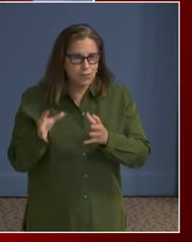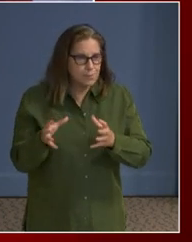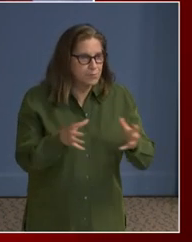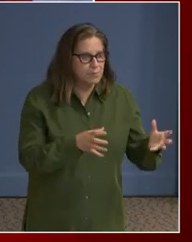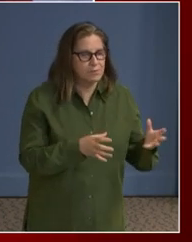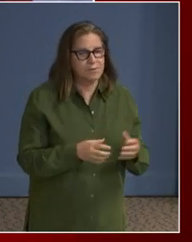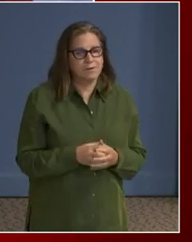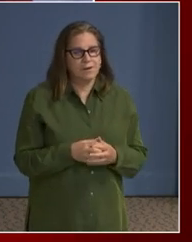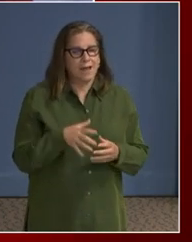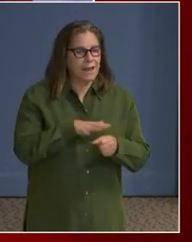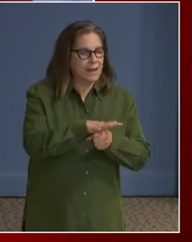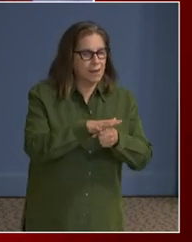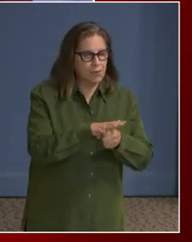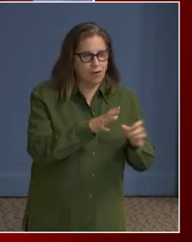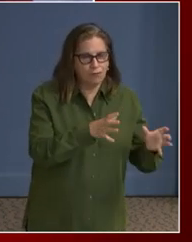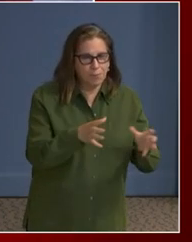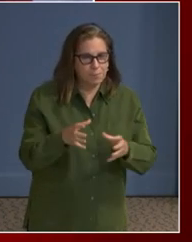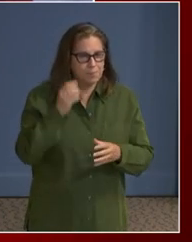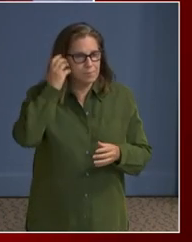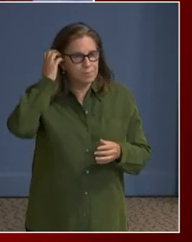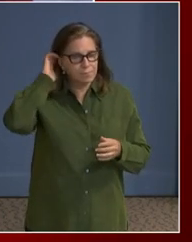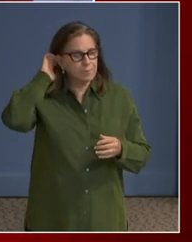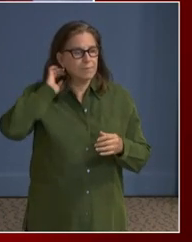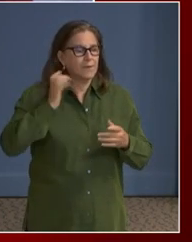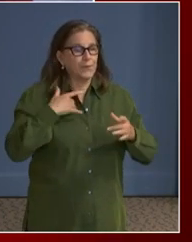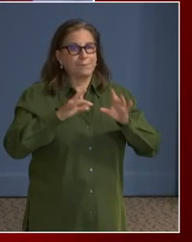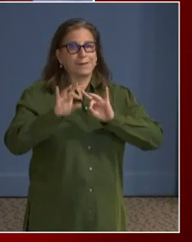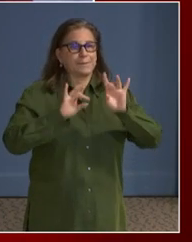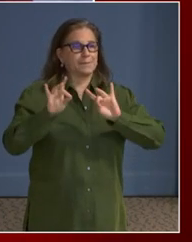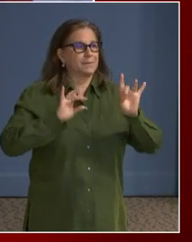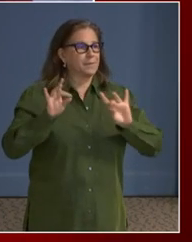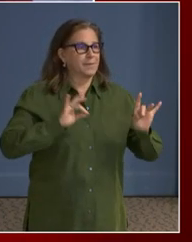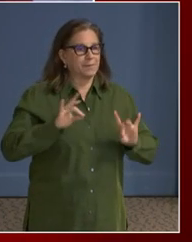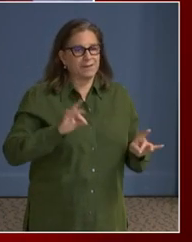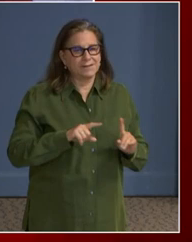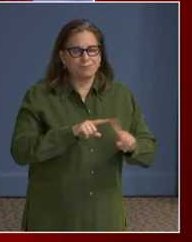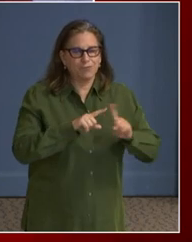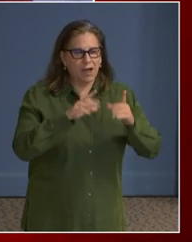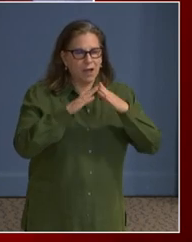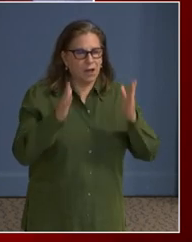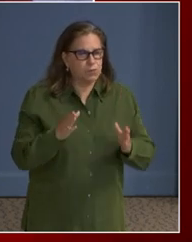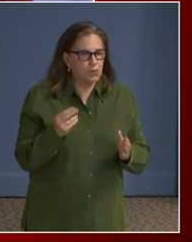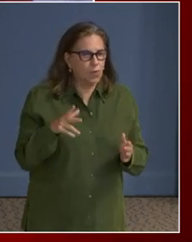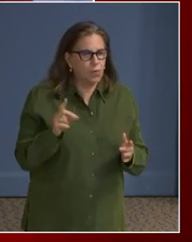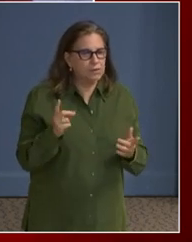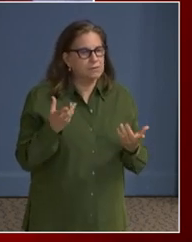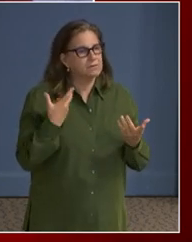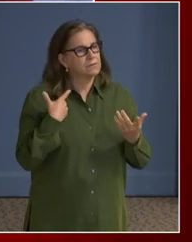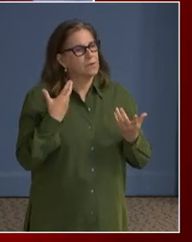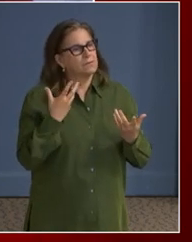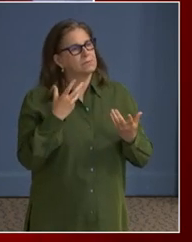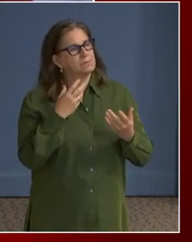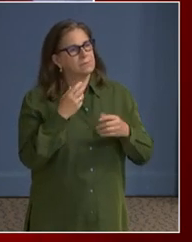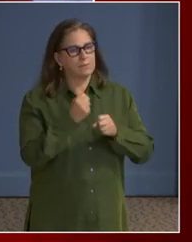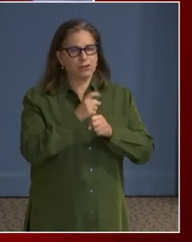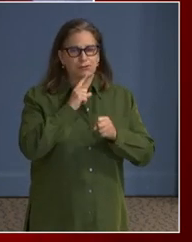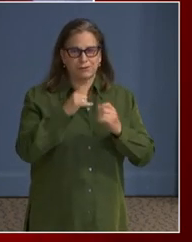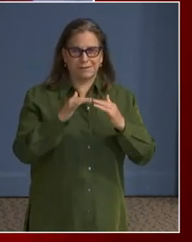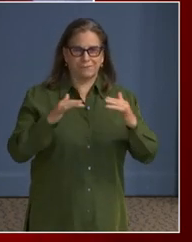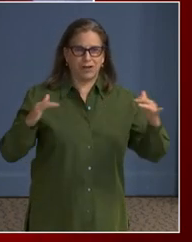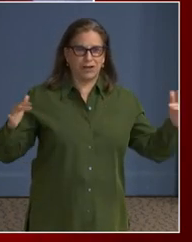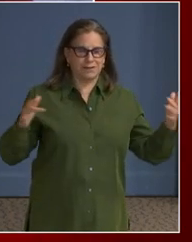similar random sampling of households so that we may get a good sampling of the district's population across age